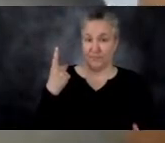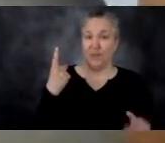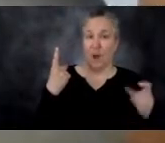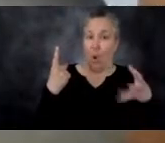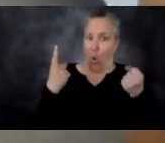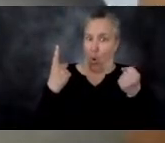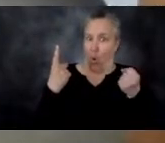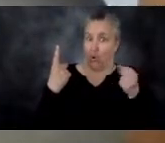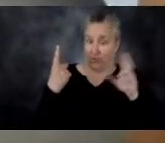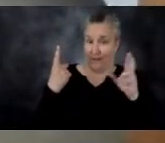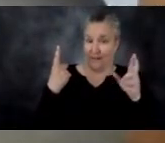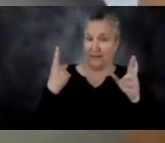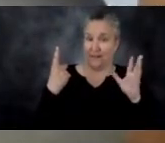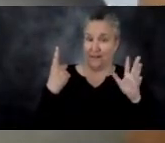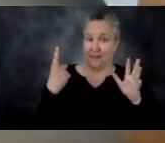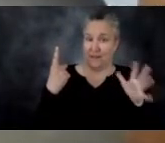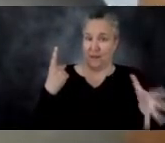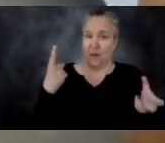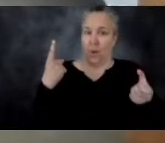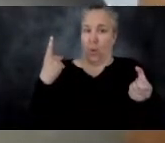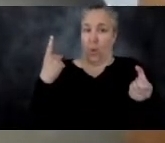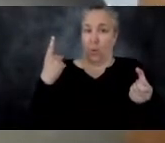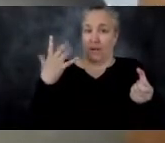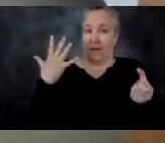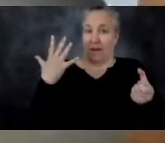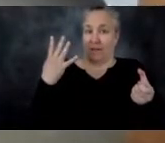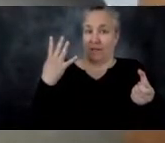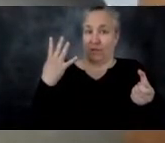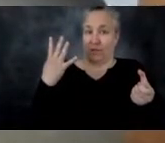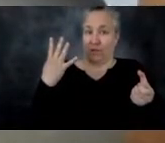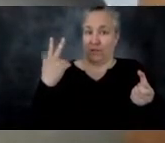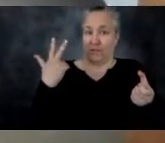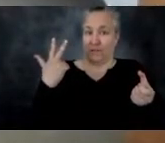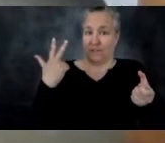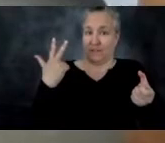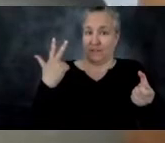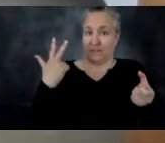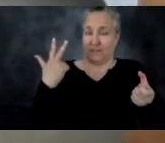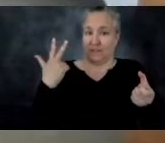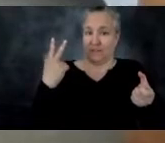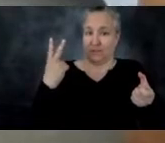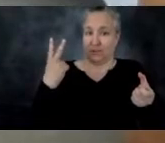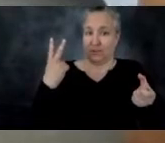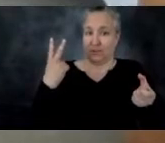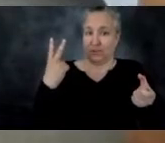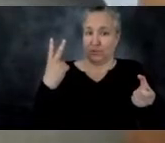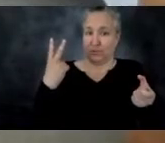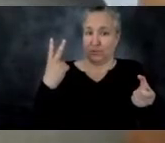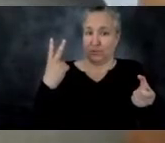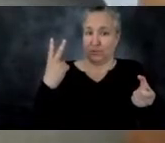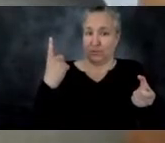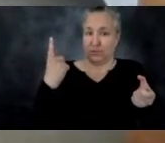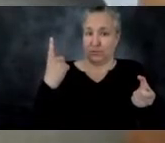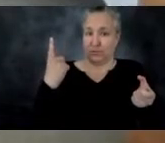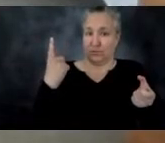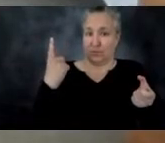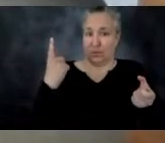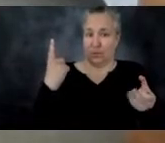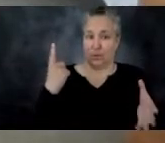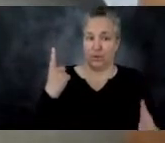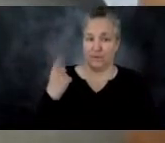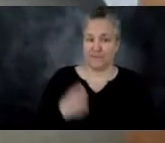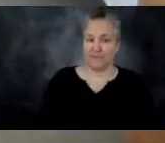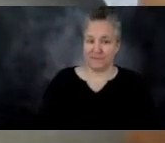hold this. Here we go. Here's five, four, three, two, and